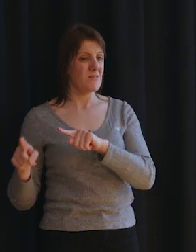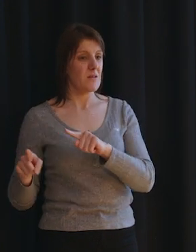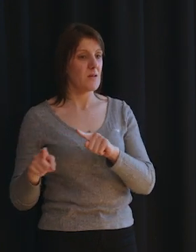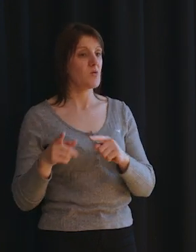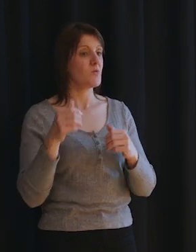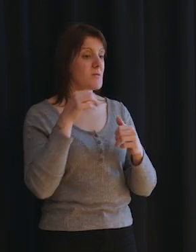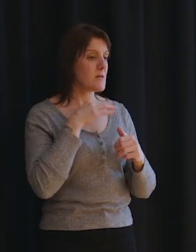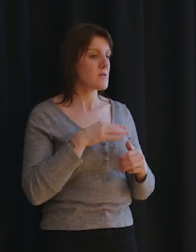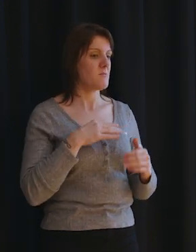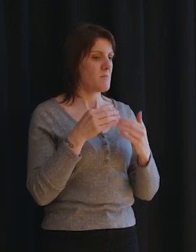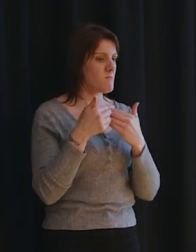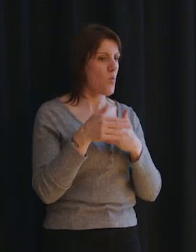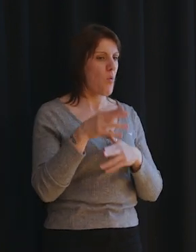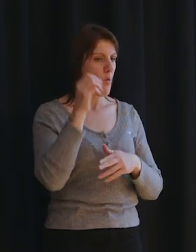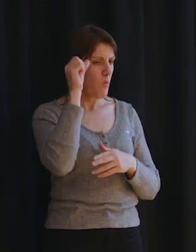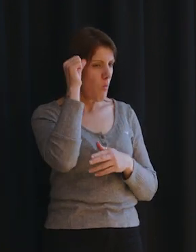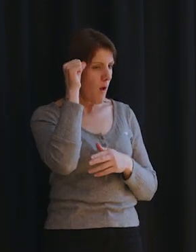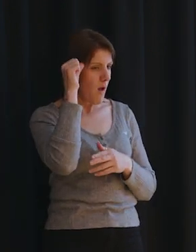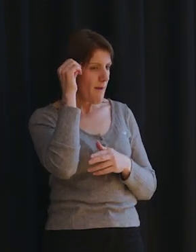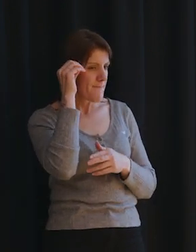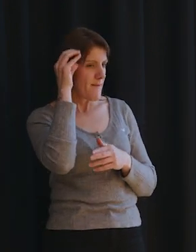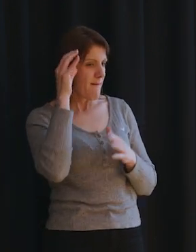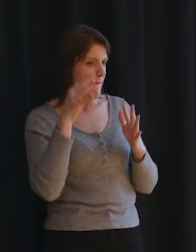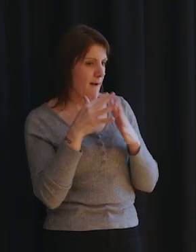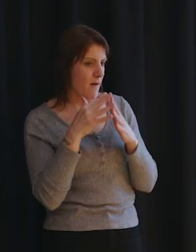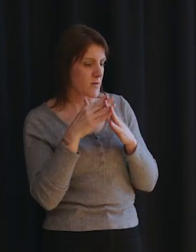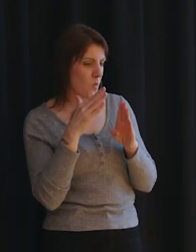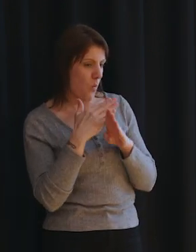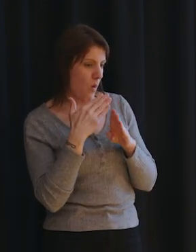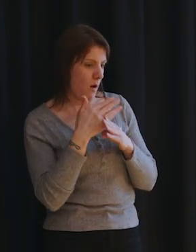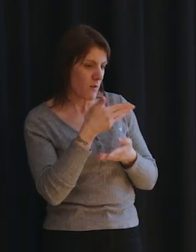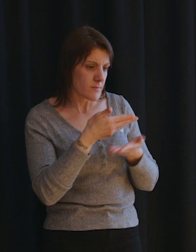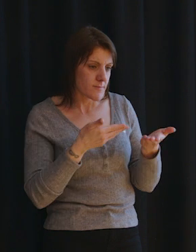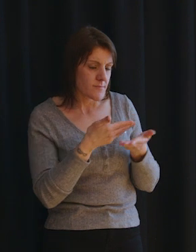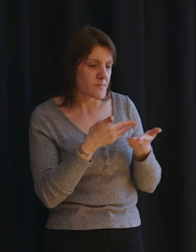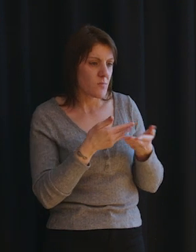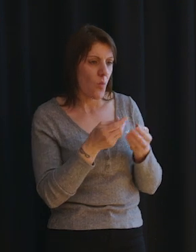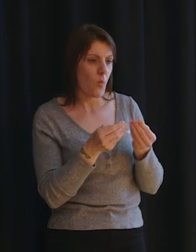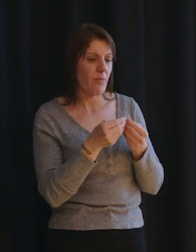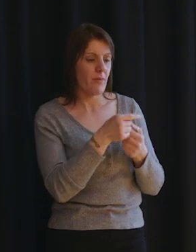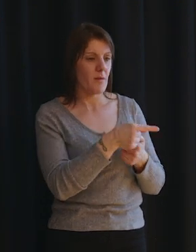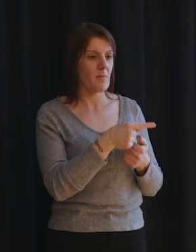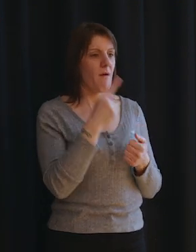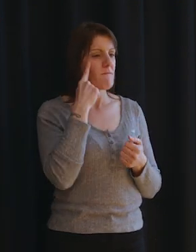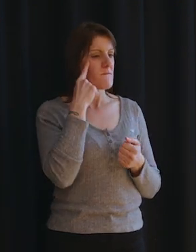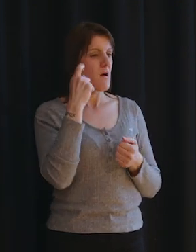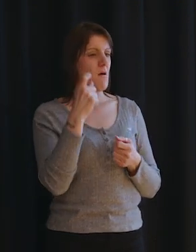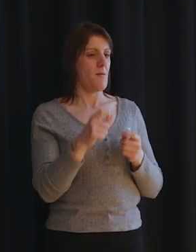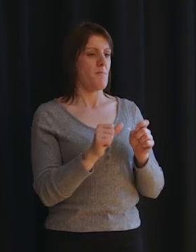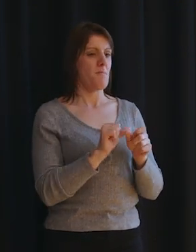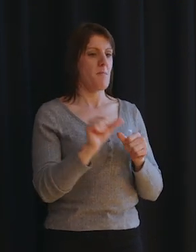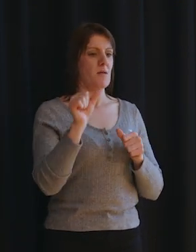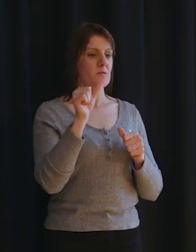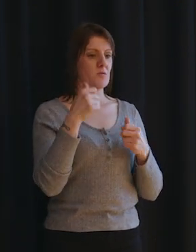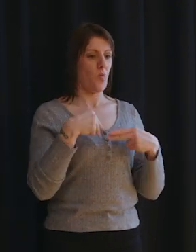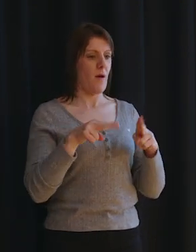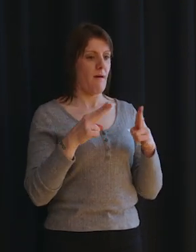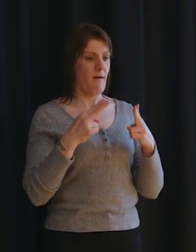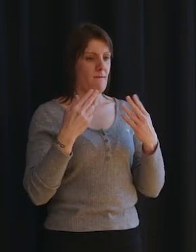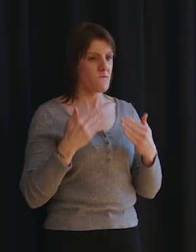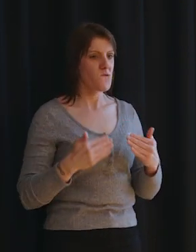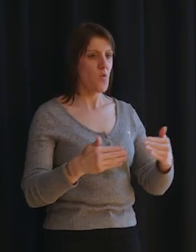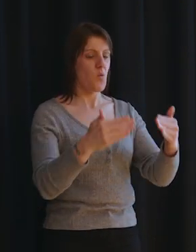aware about how to work with these children and young people and trying to find the best way kind of forward and develop a